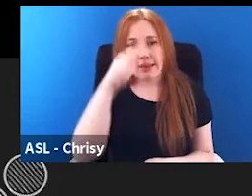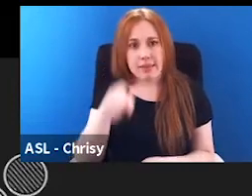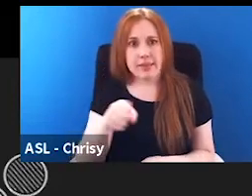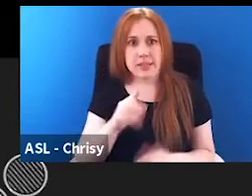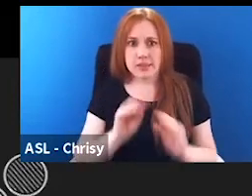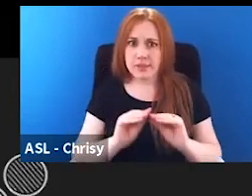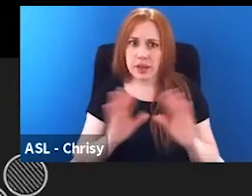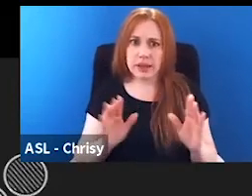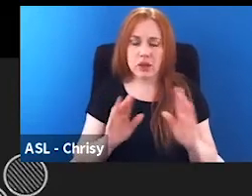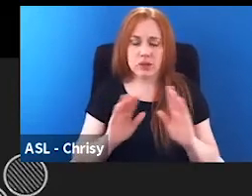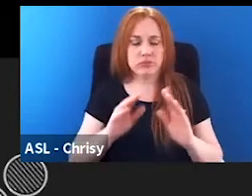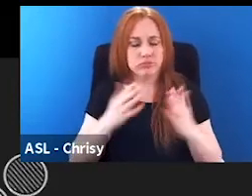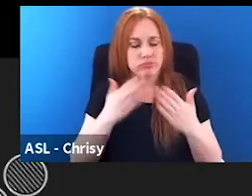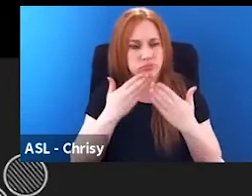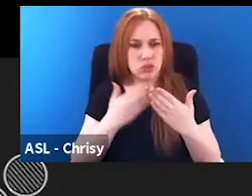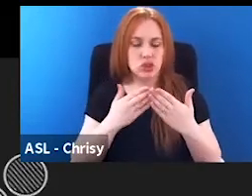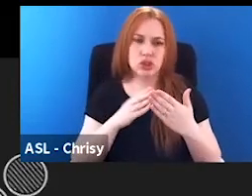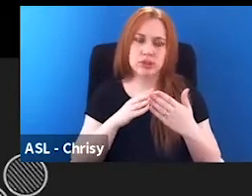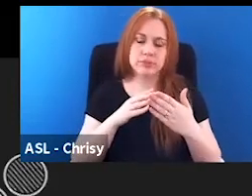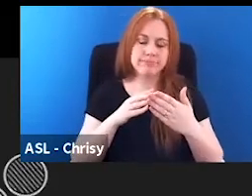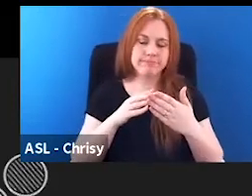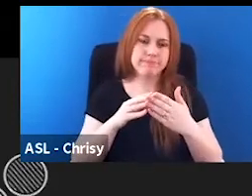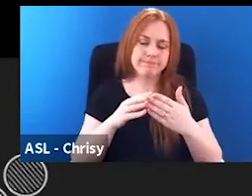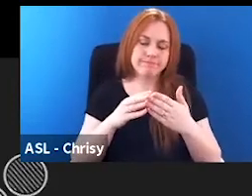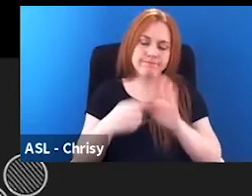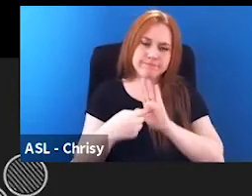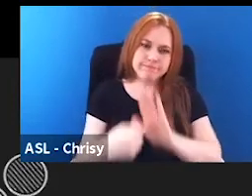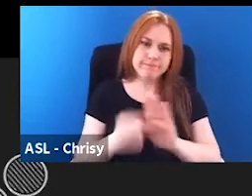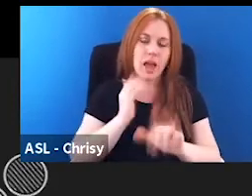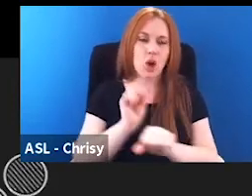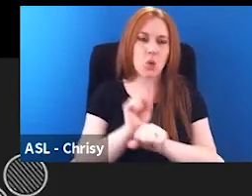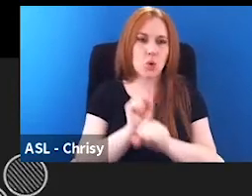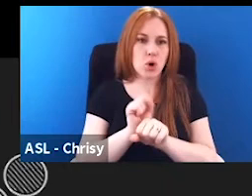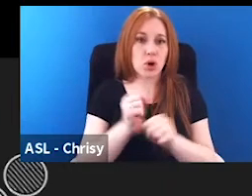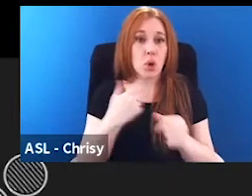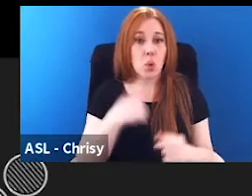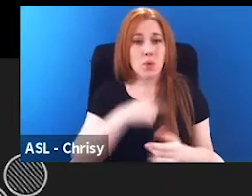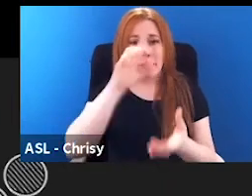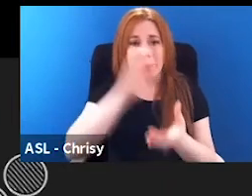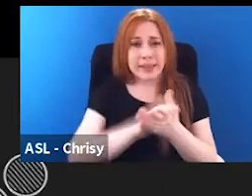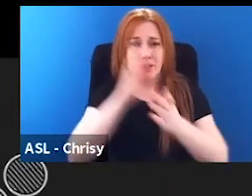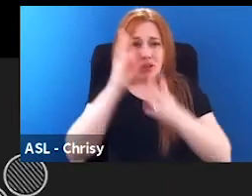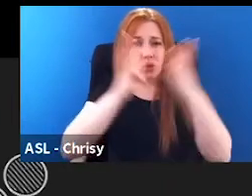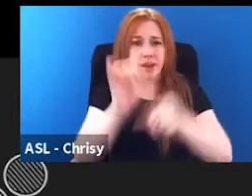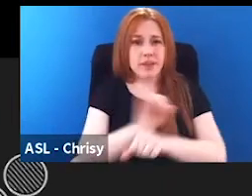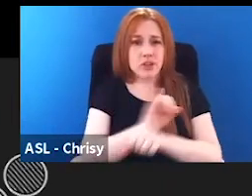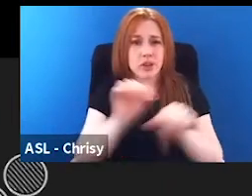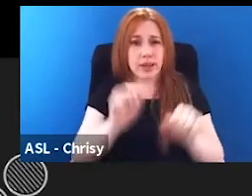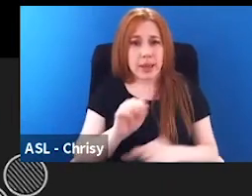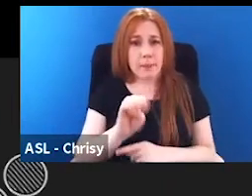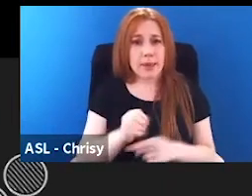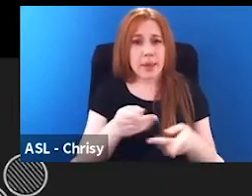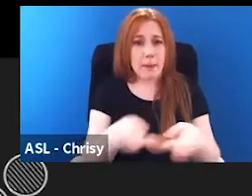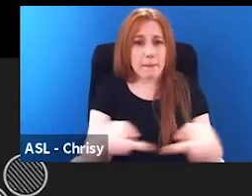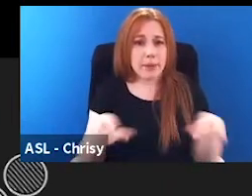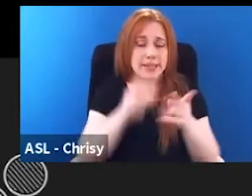and profoundly captures the work that we're trying to do. To state that we believe that the creative industry can be a place of creative